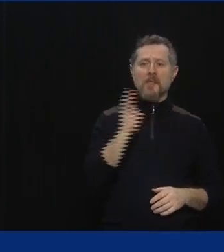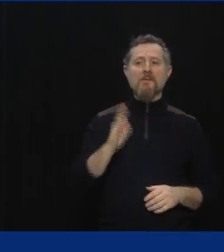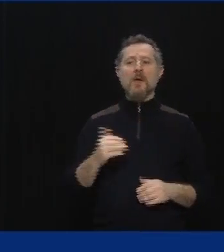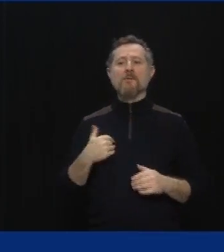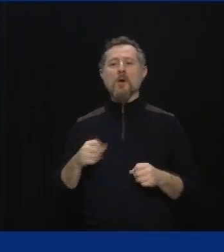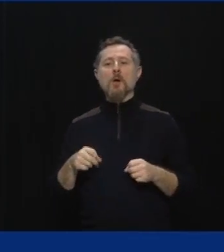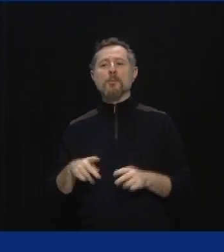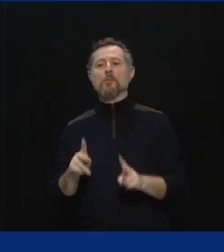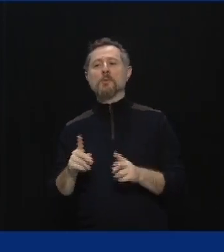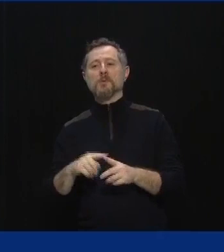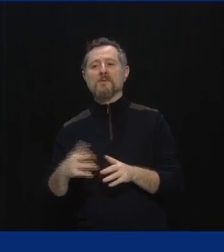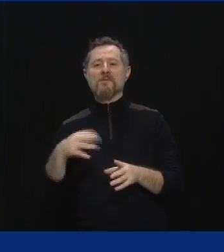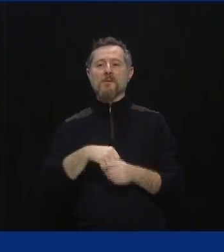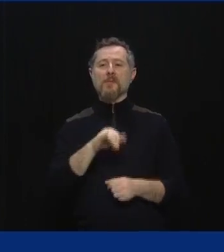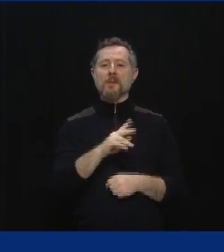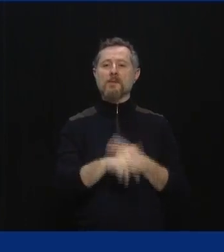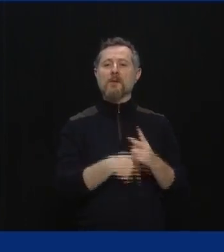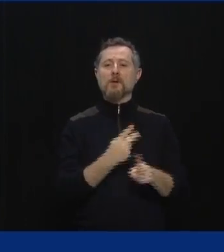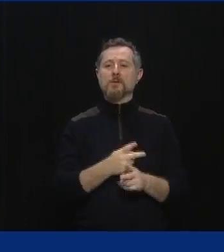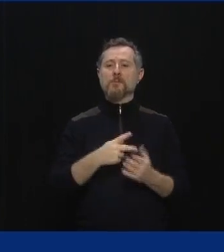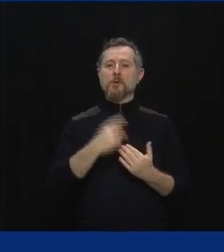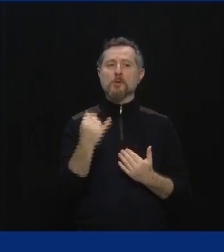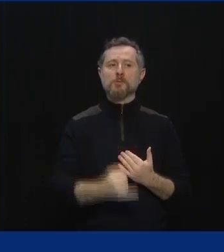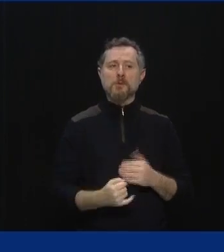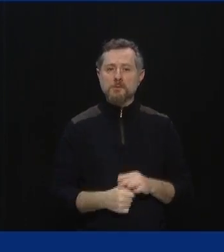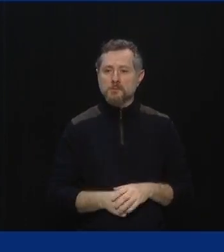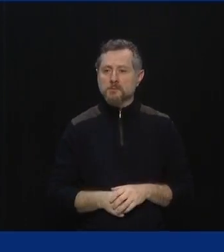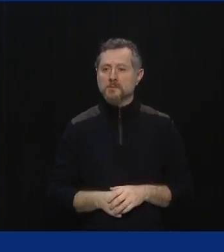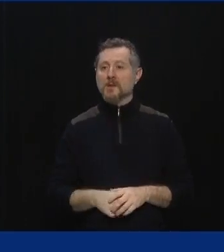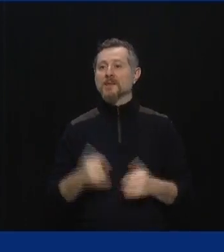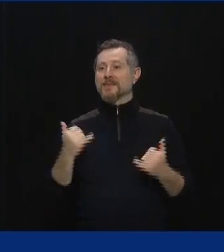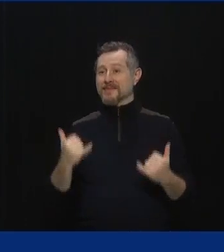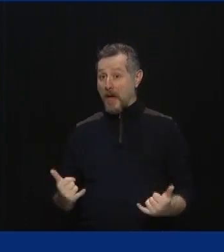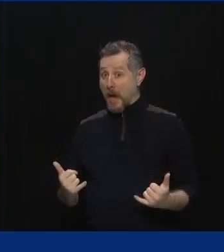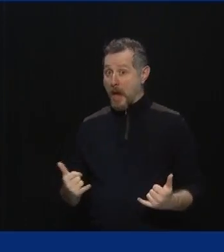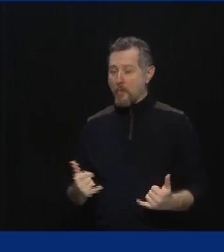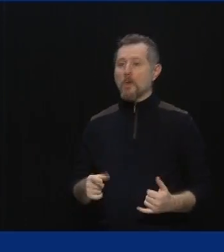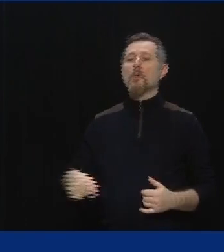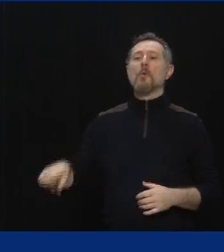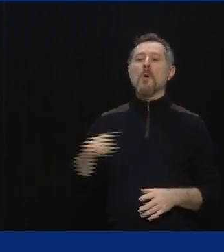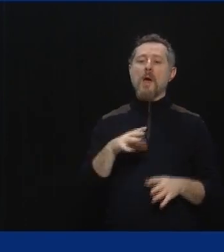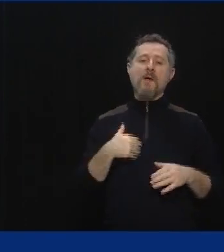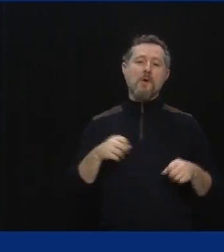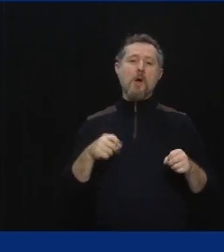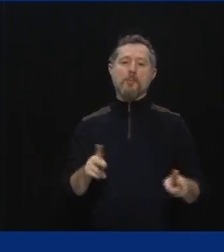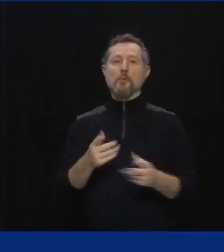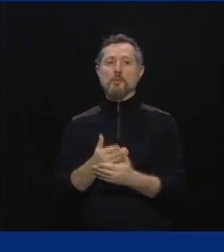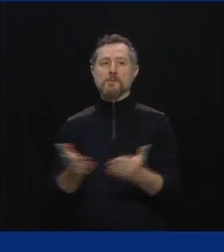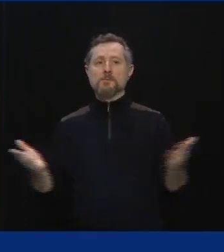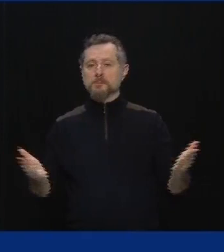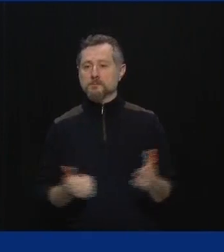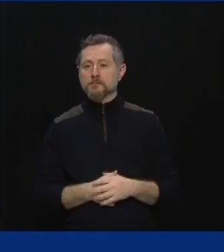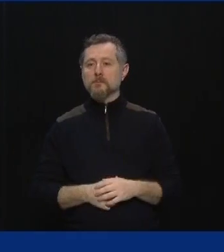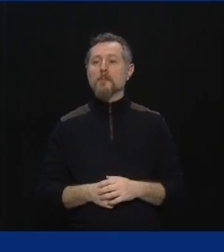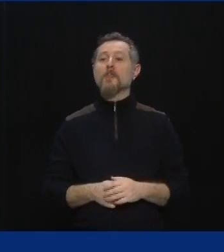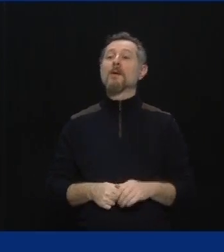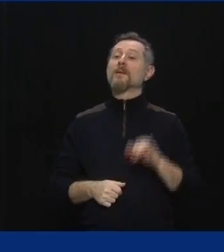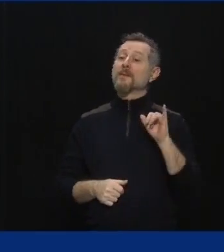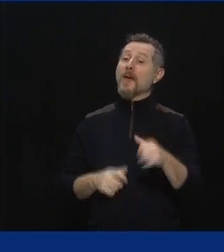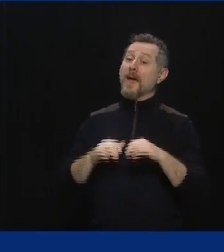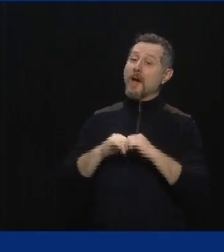opportunity before. This project opens those doors, and that is because we had a true